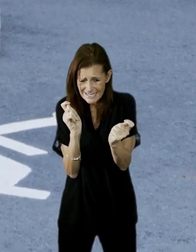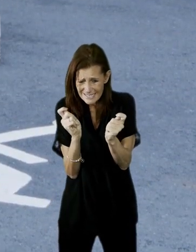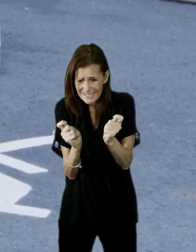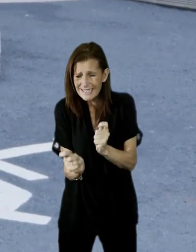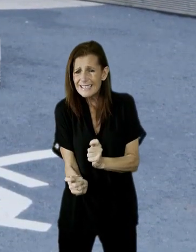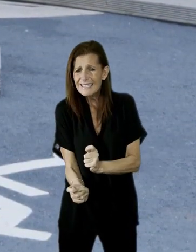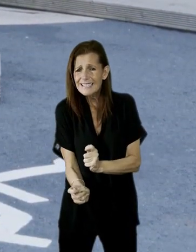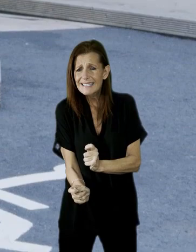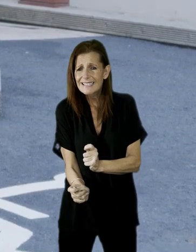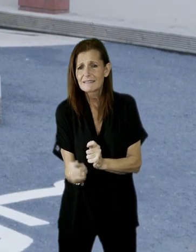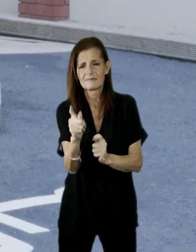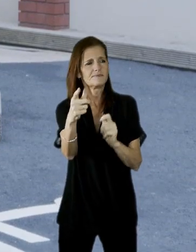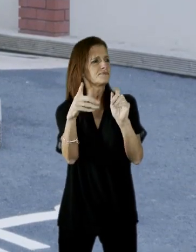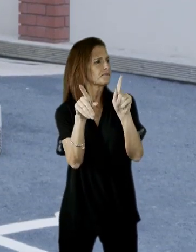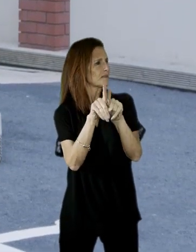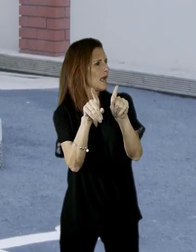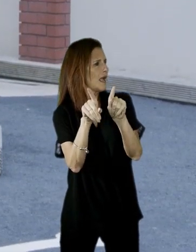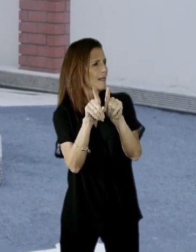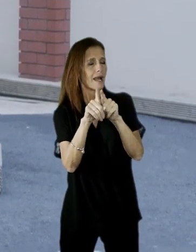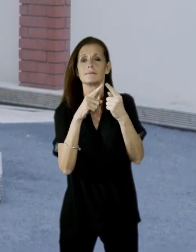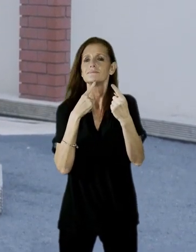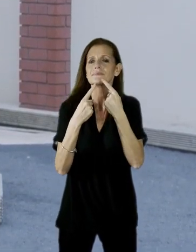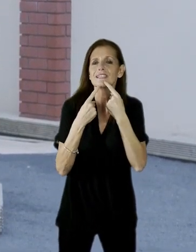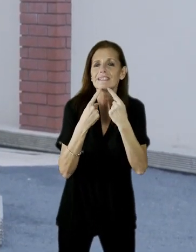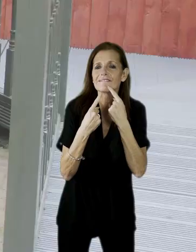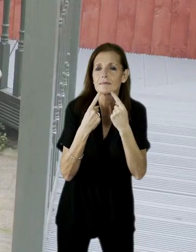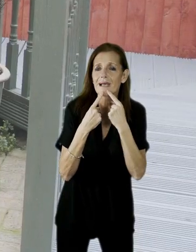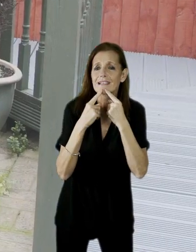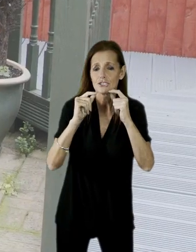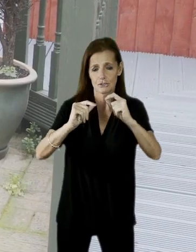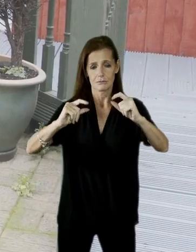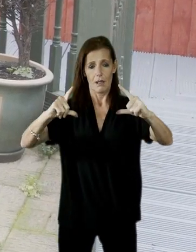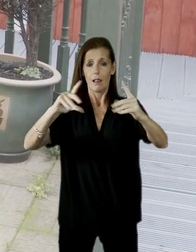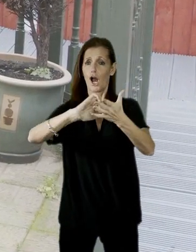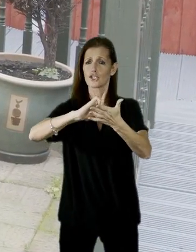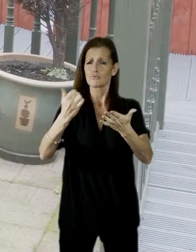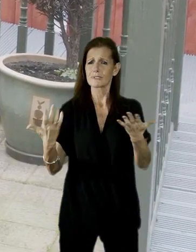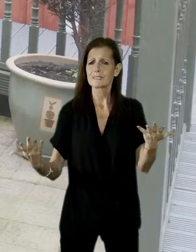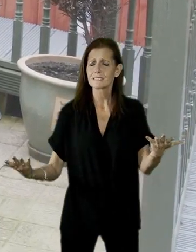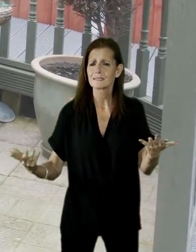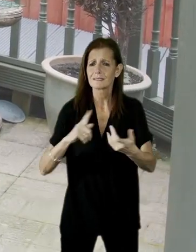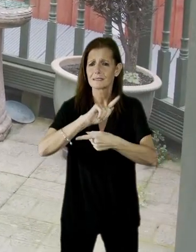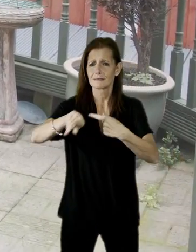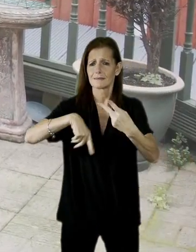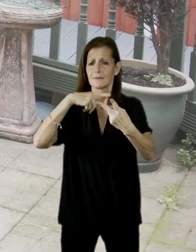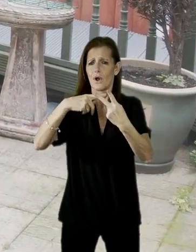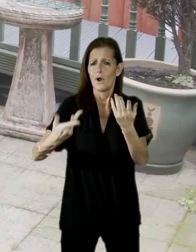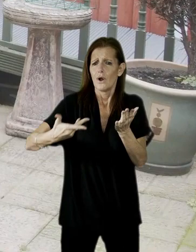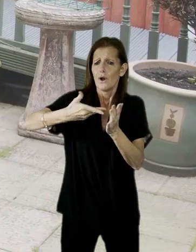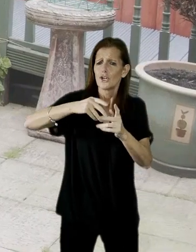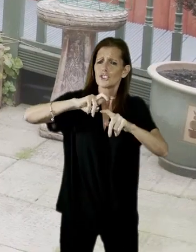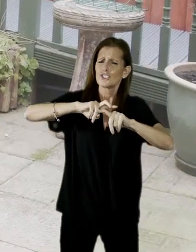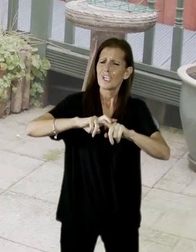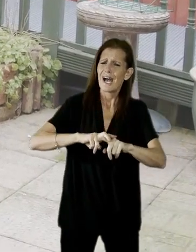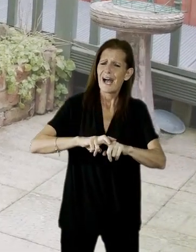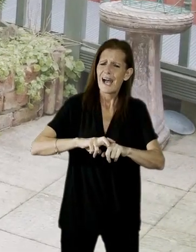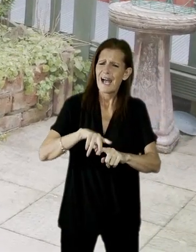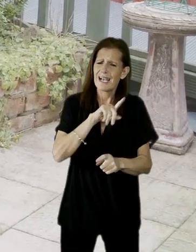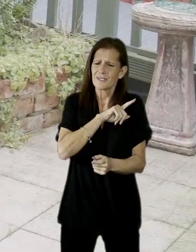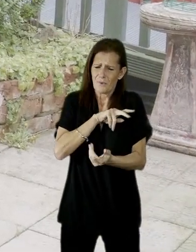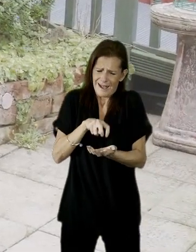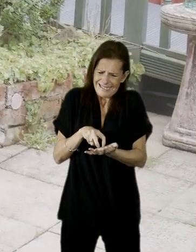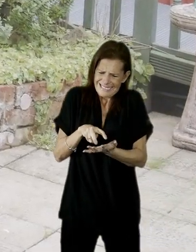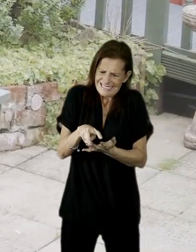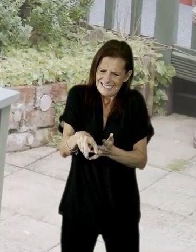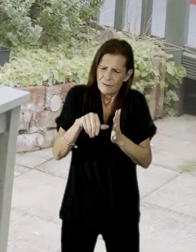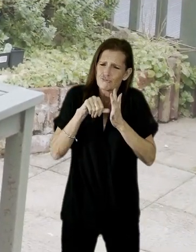Such things as including information in large print or providing extra chairs for those with limited